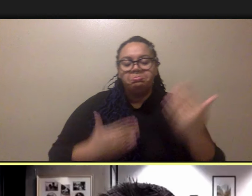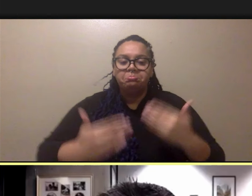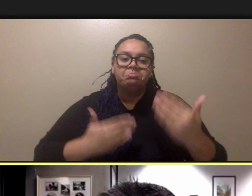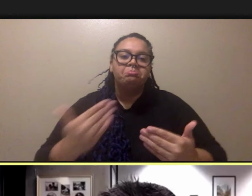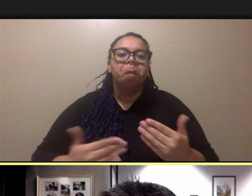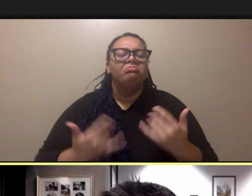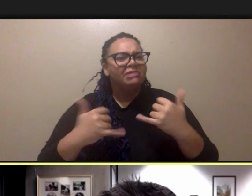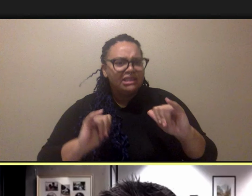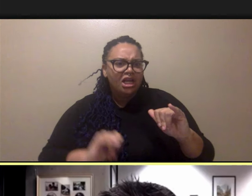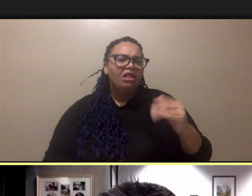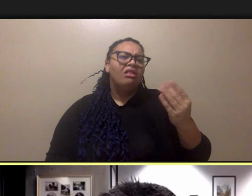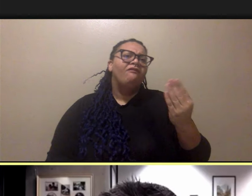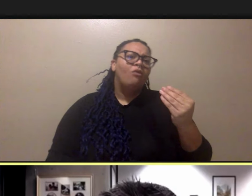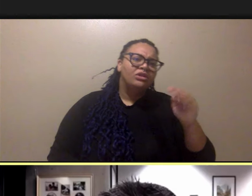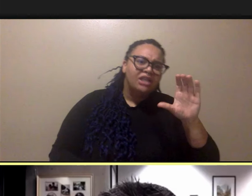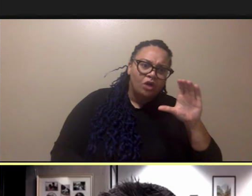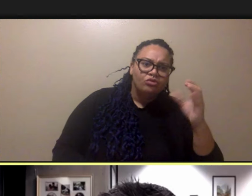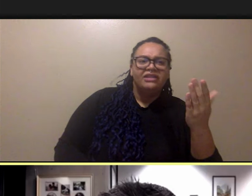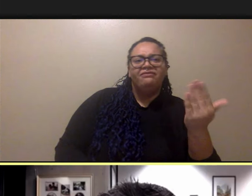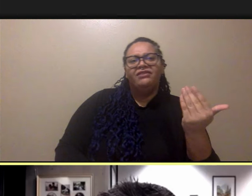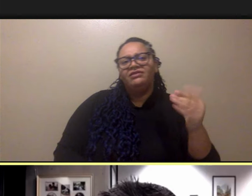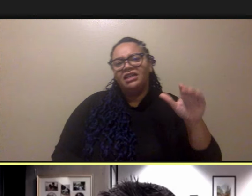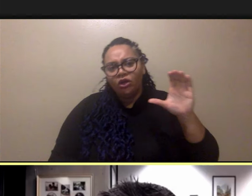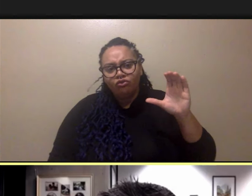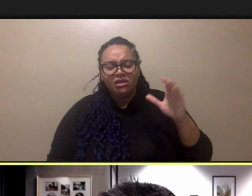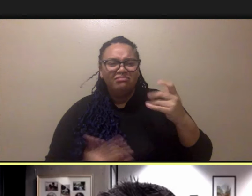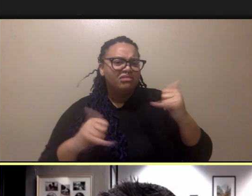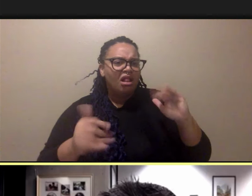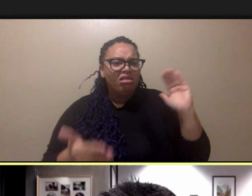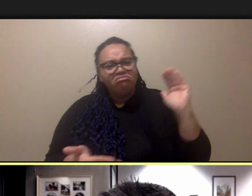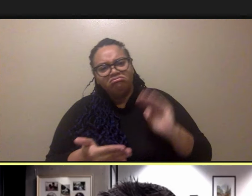1400s, 1500s, still relatively small scale